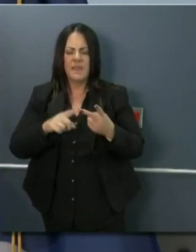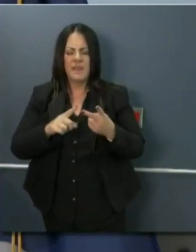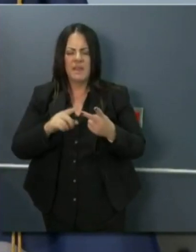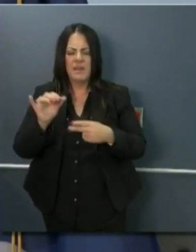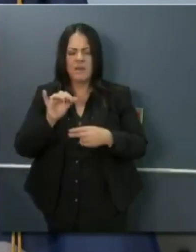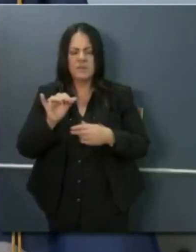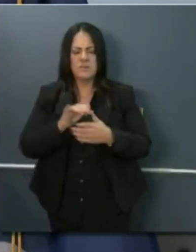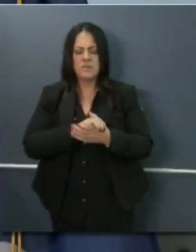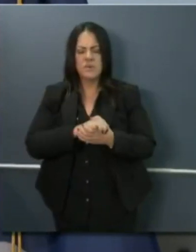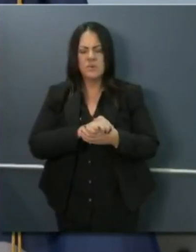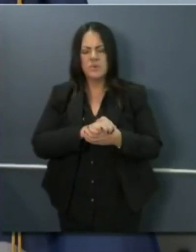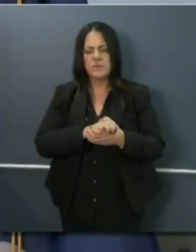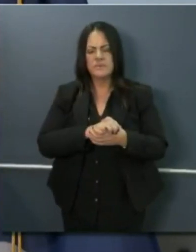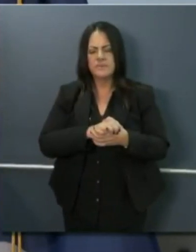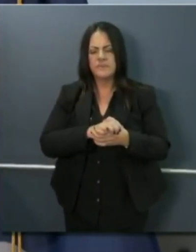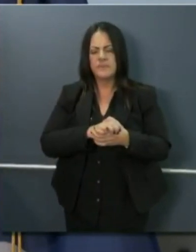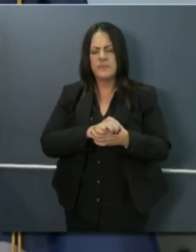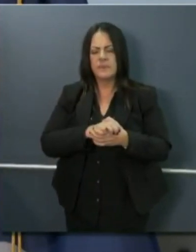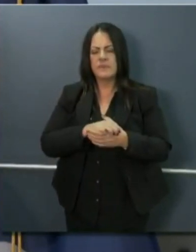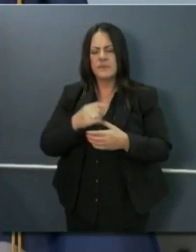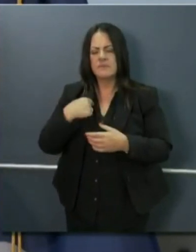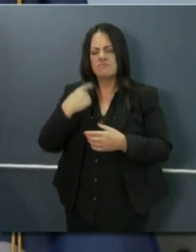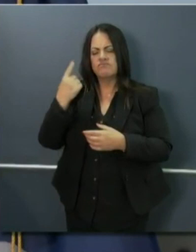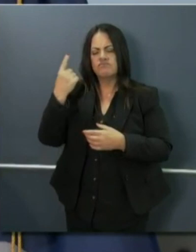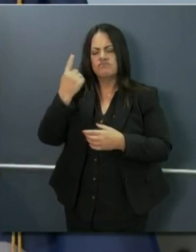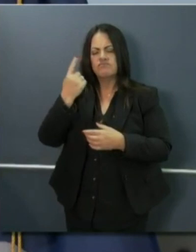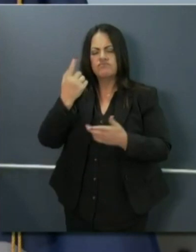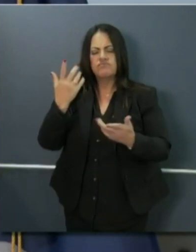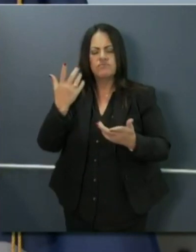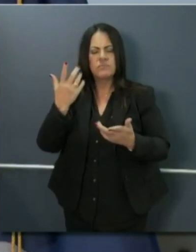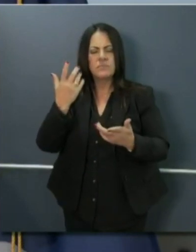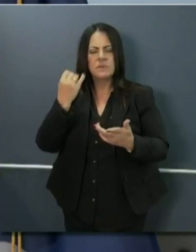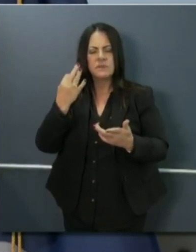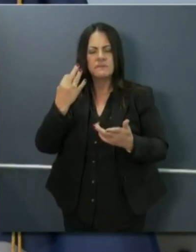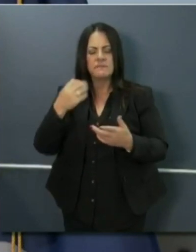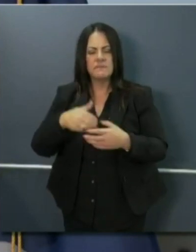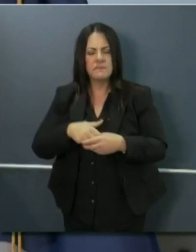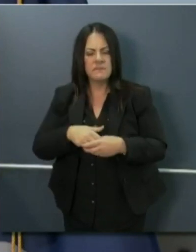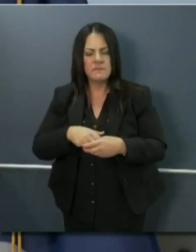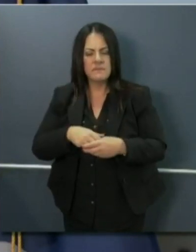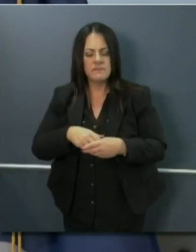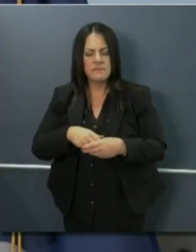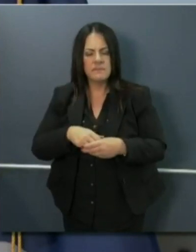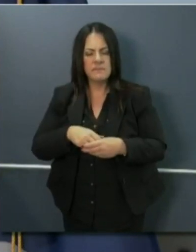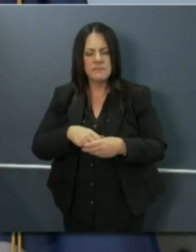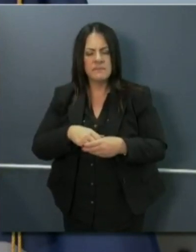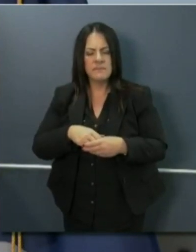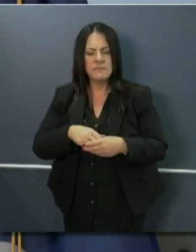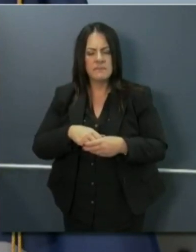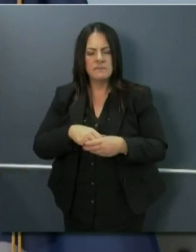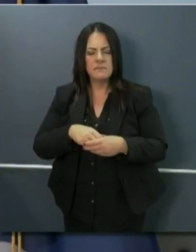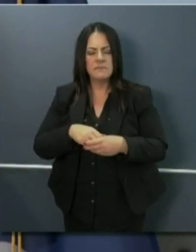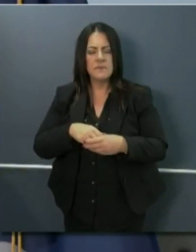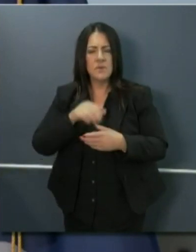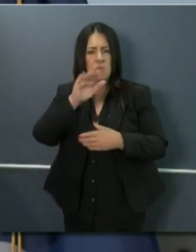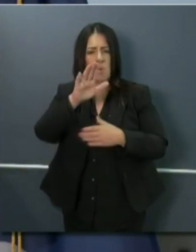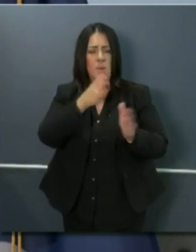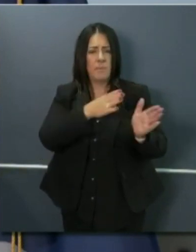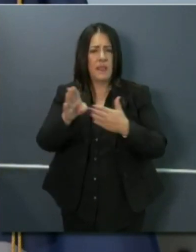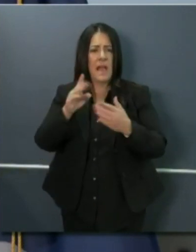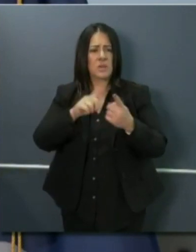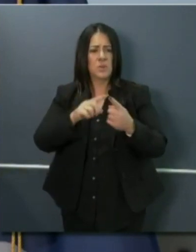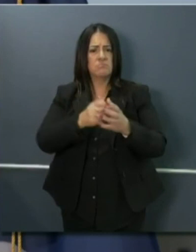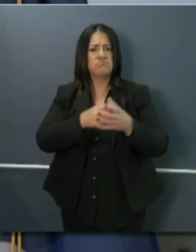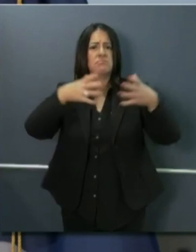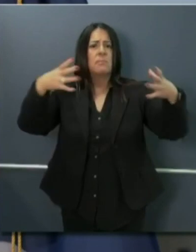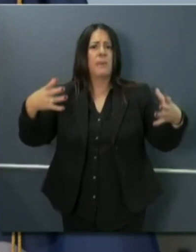tail on the end of that is we're wondering if the state's plans to expand capacity are being done in